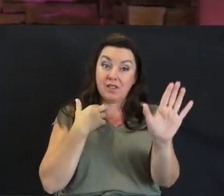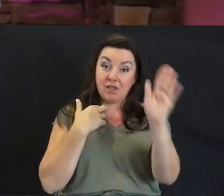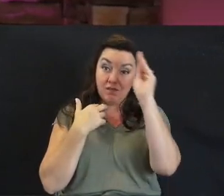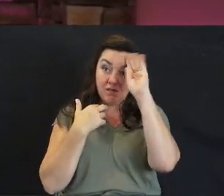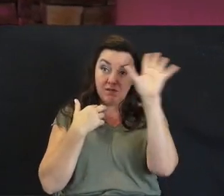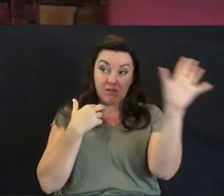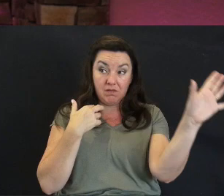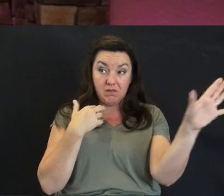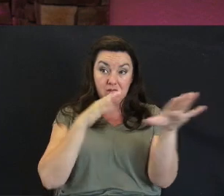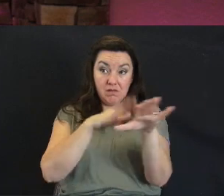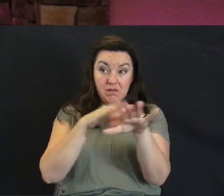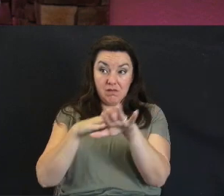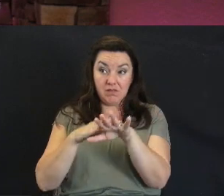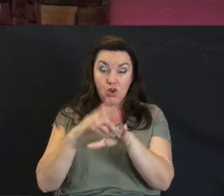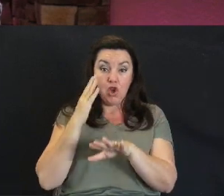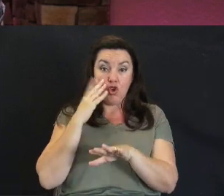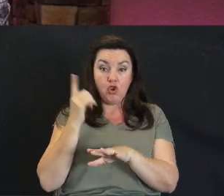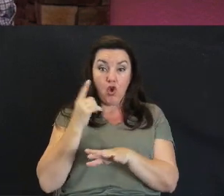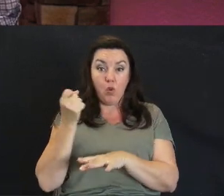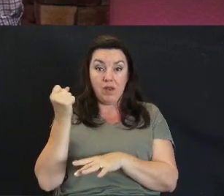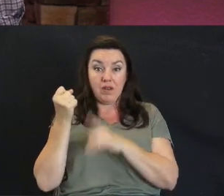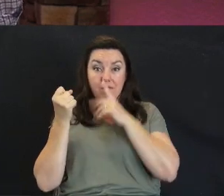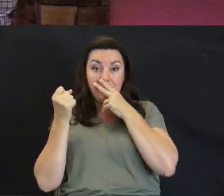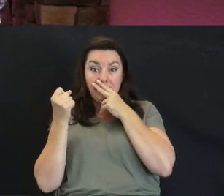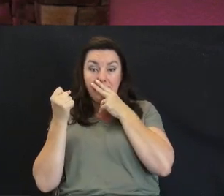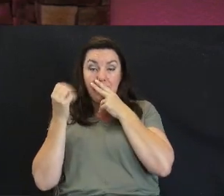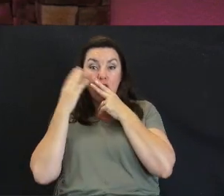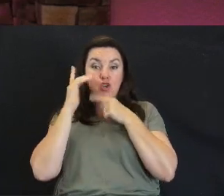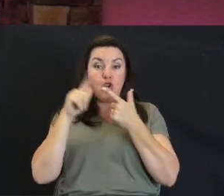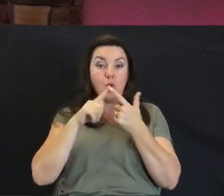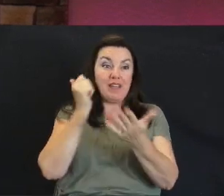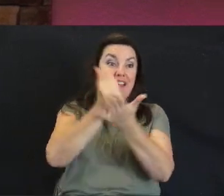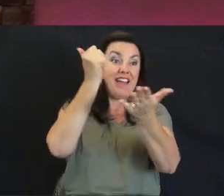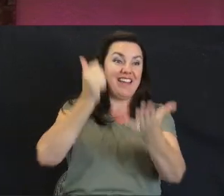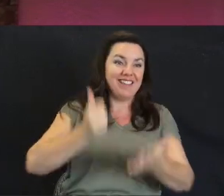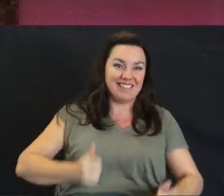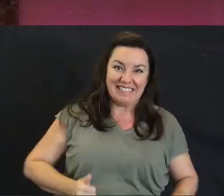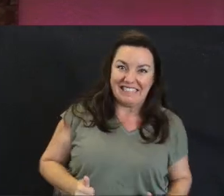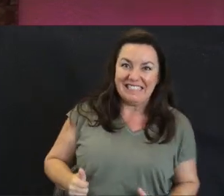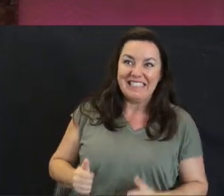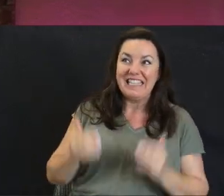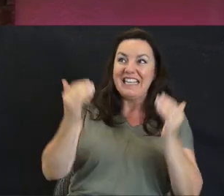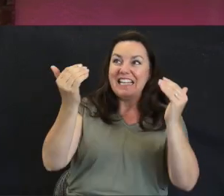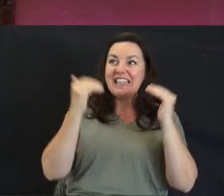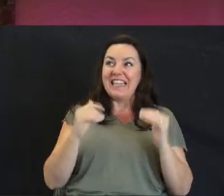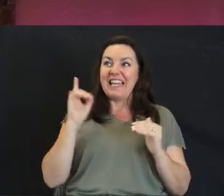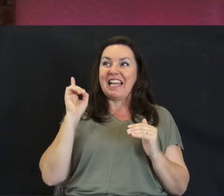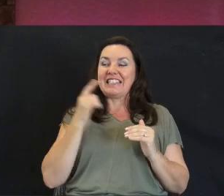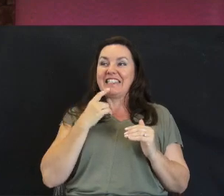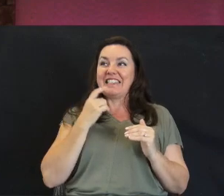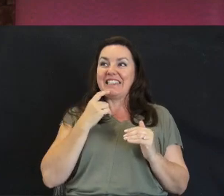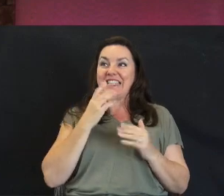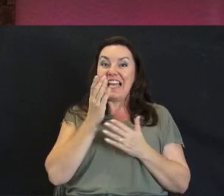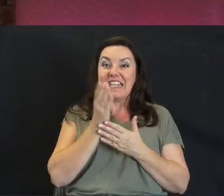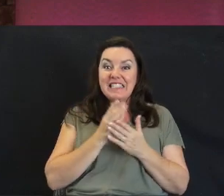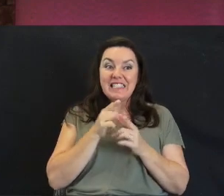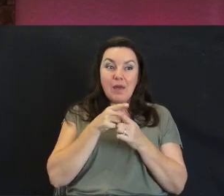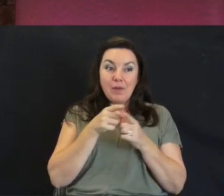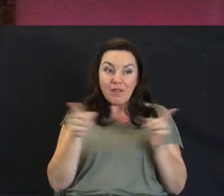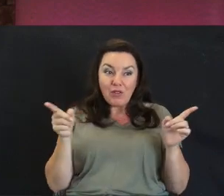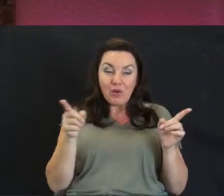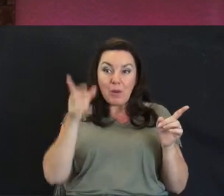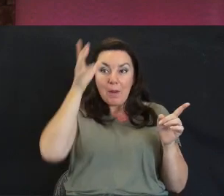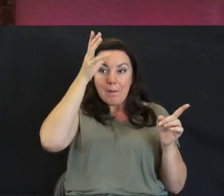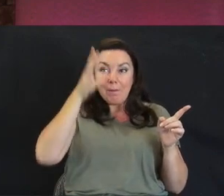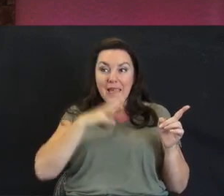Okay Got to know when to hold him And know when to fold him The next verse we're going to look at Has particular importance Because some of you men